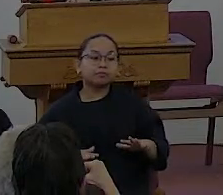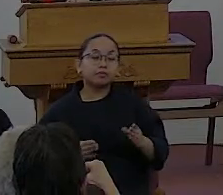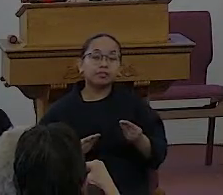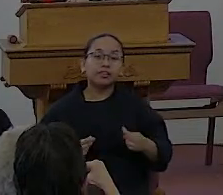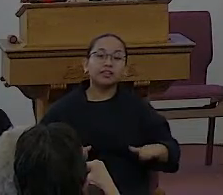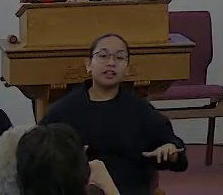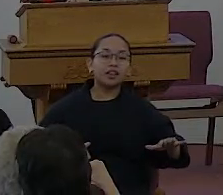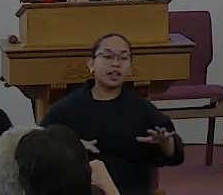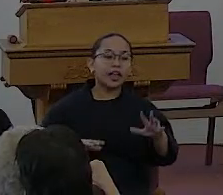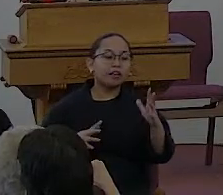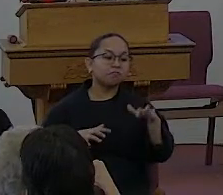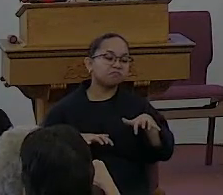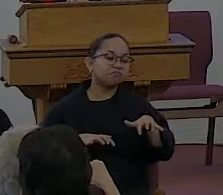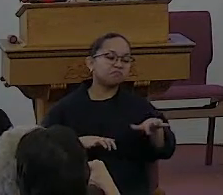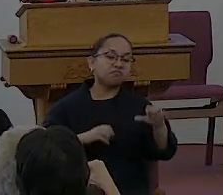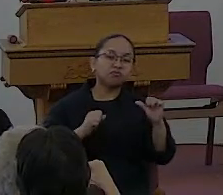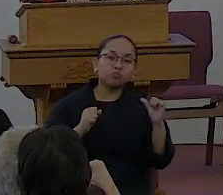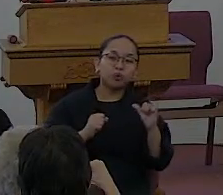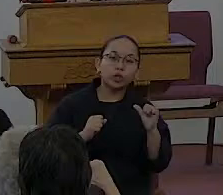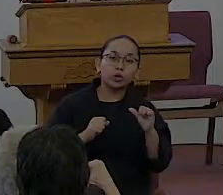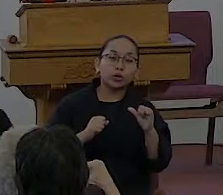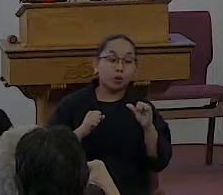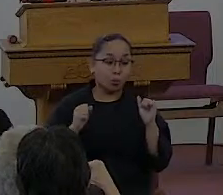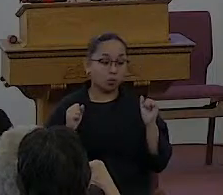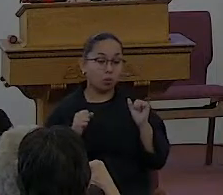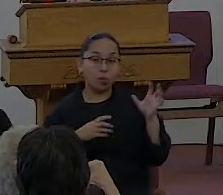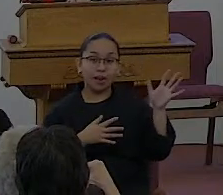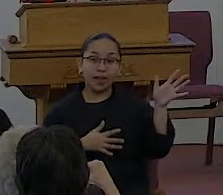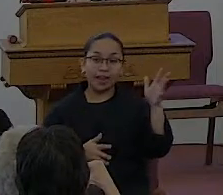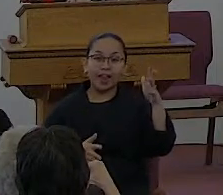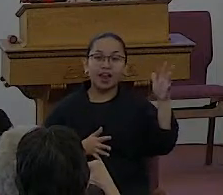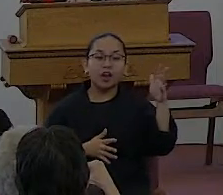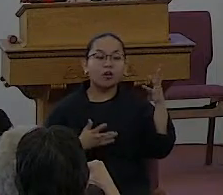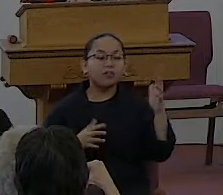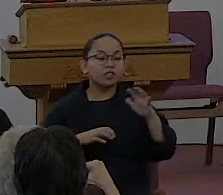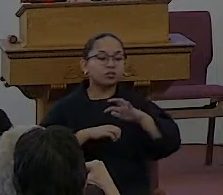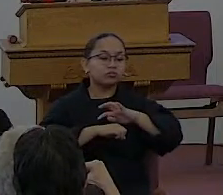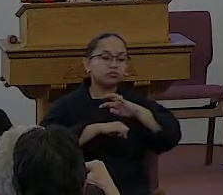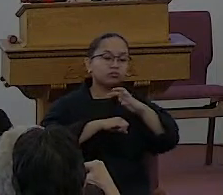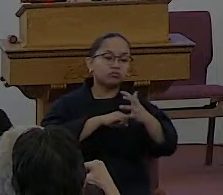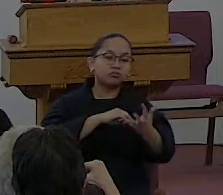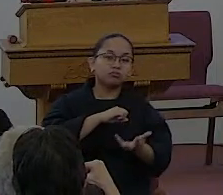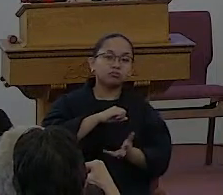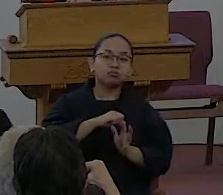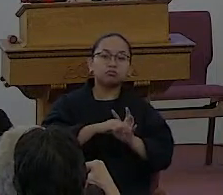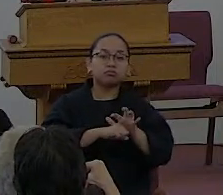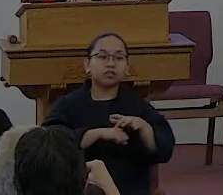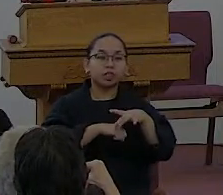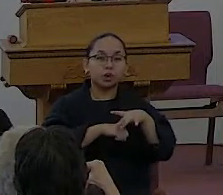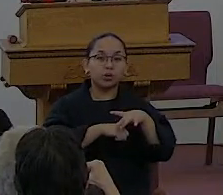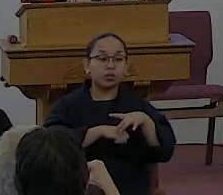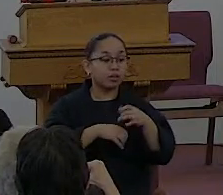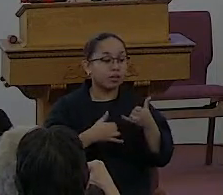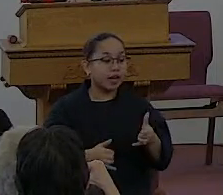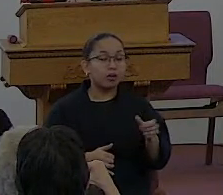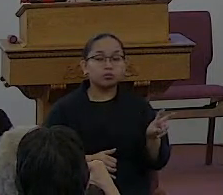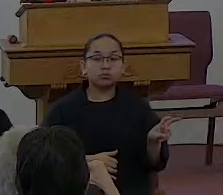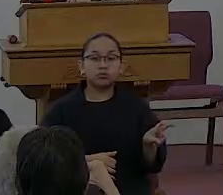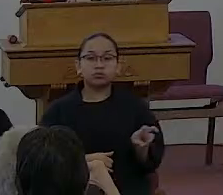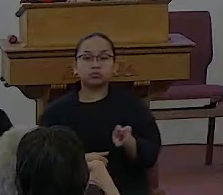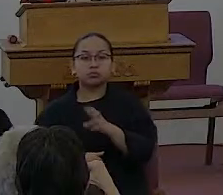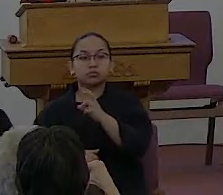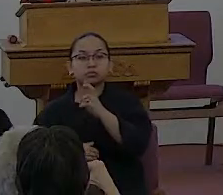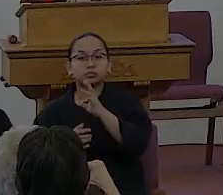in winter. Chilled air and frost has enveloped the earth. Now it is releasing